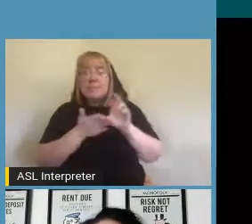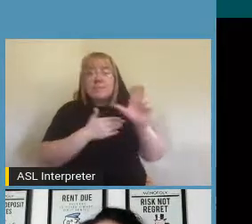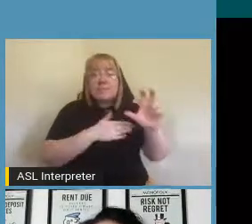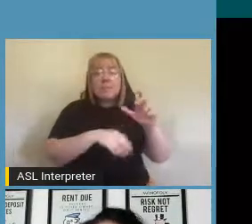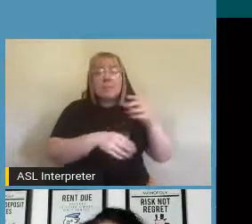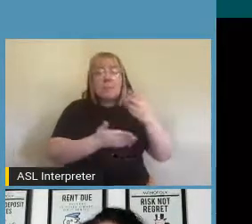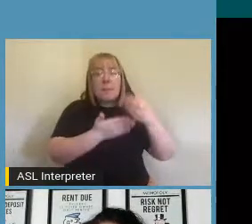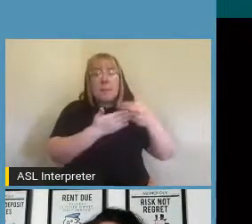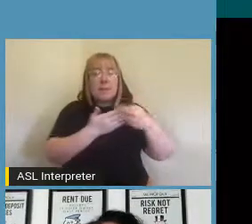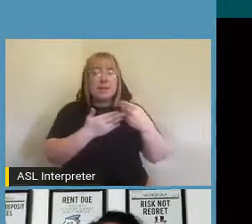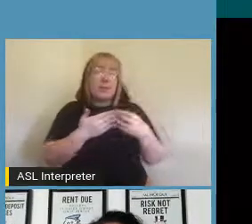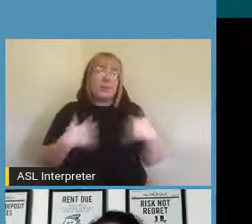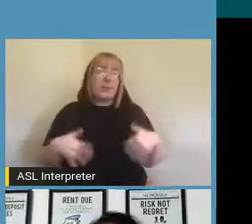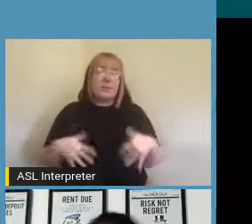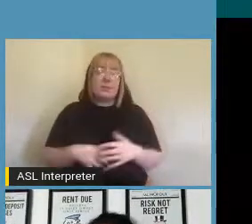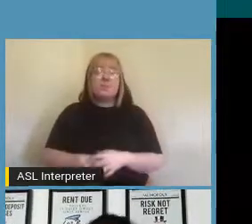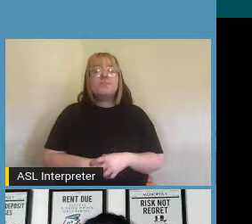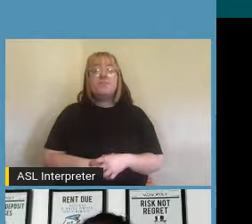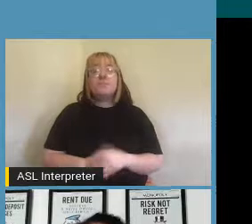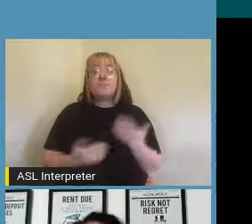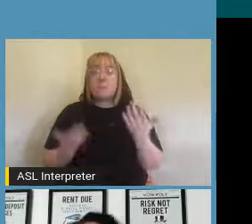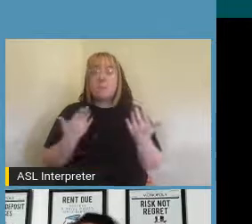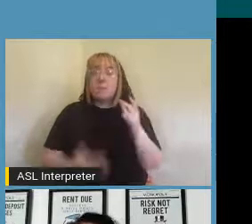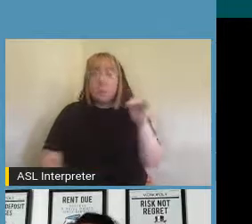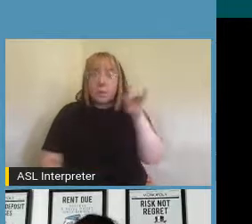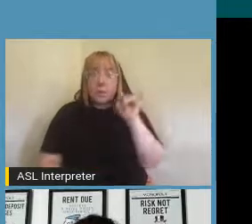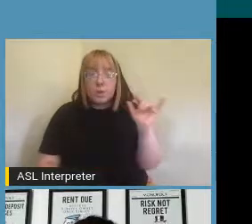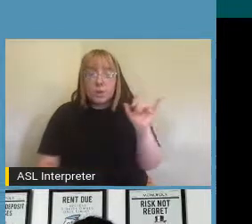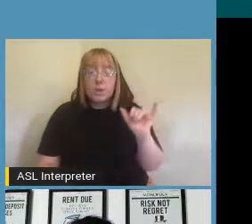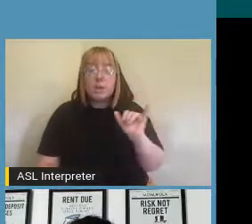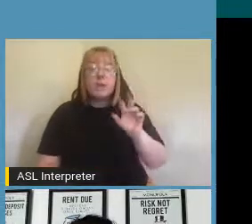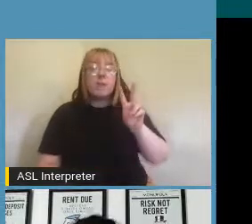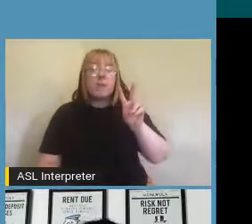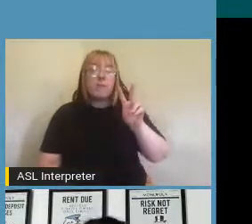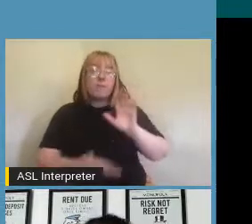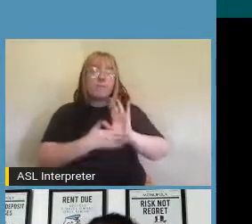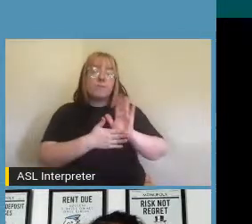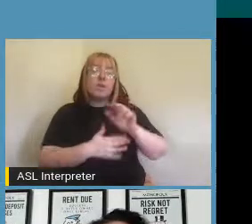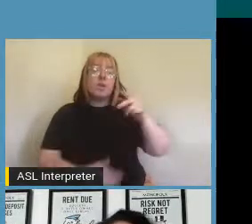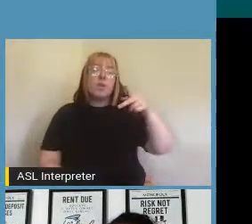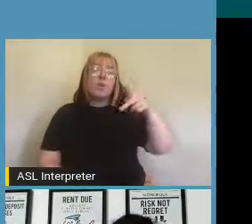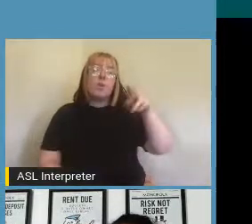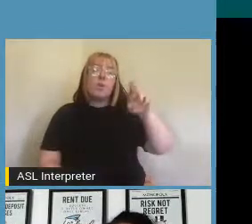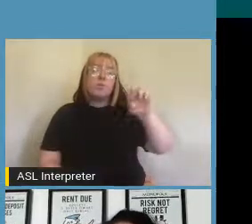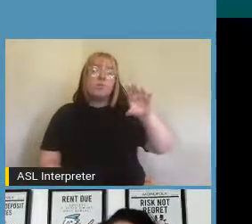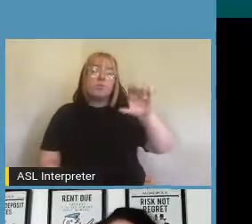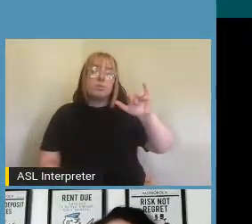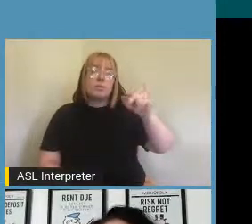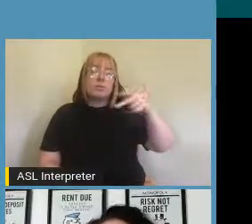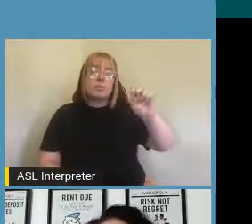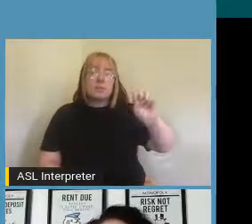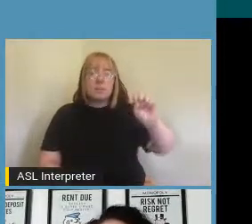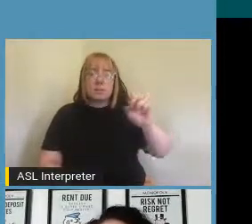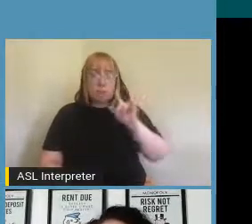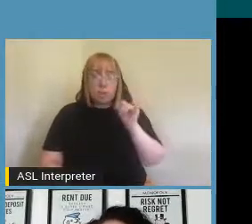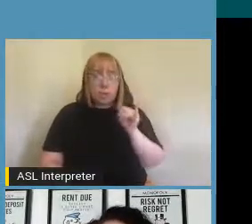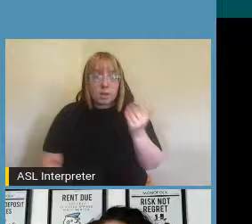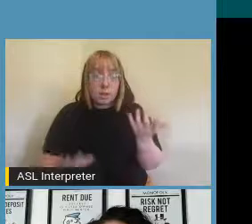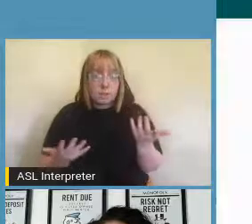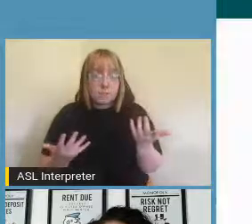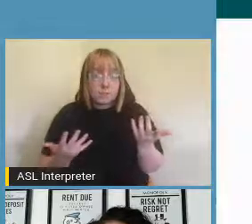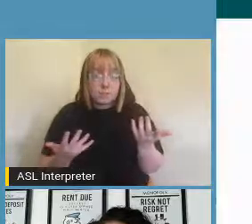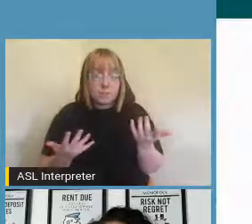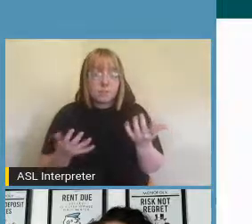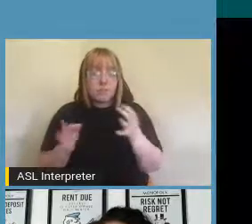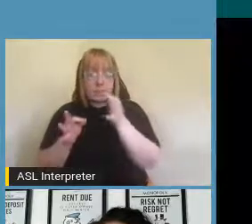And so what this might look like, so if we looked at the video recipe that might be kind of for a more simple type video, this is